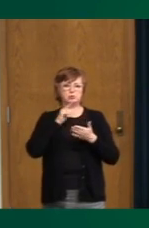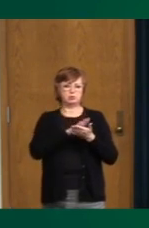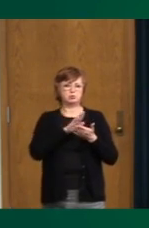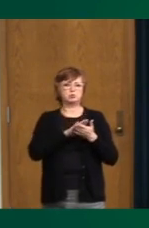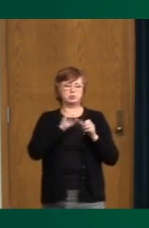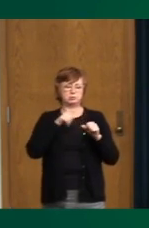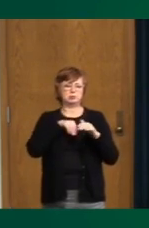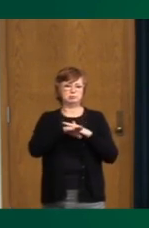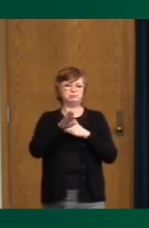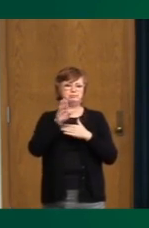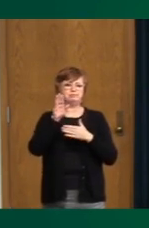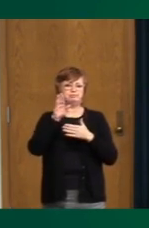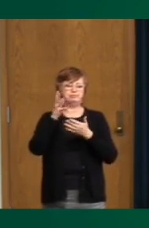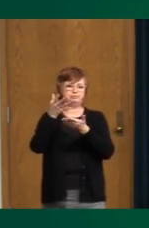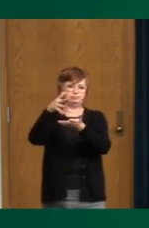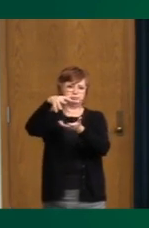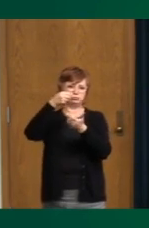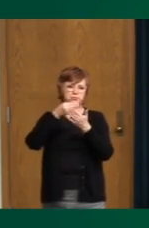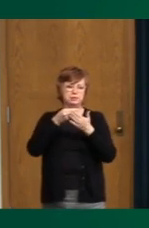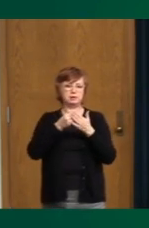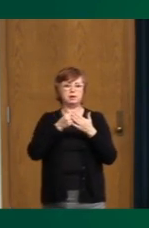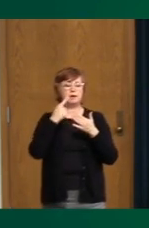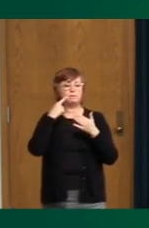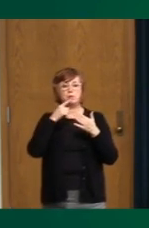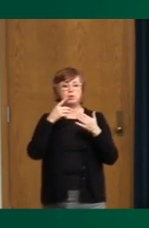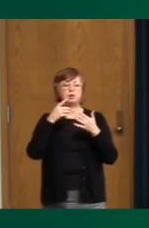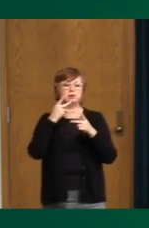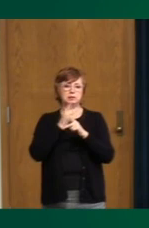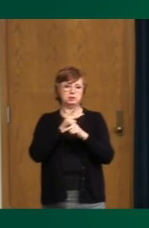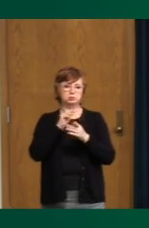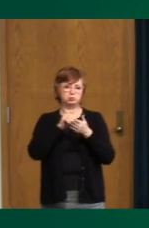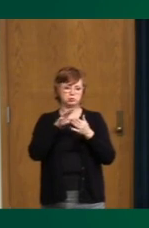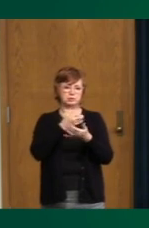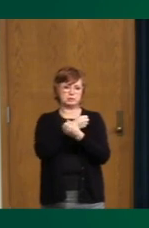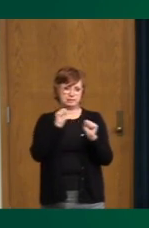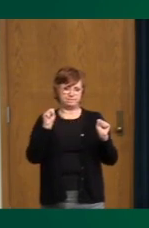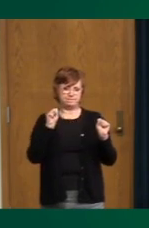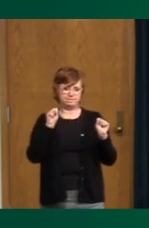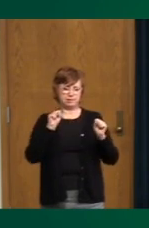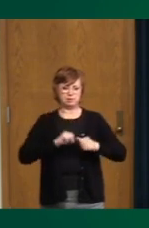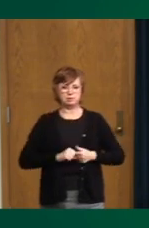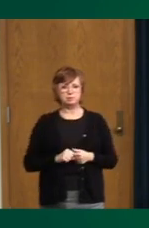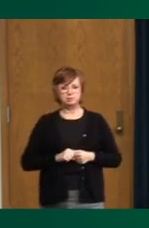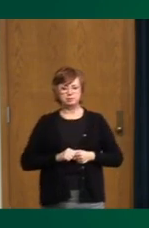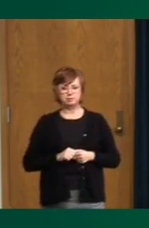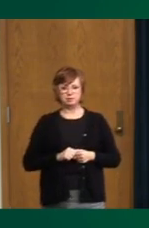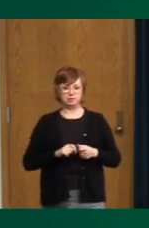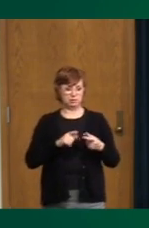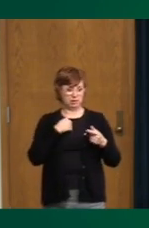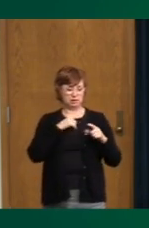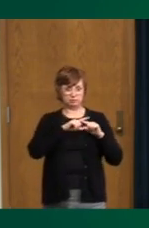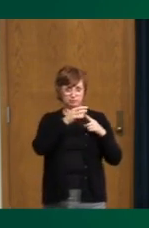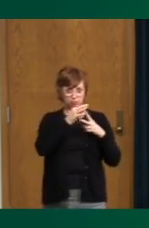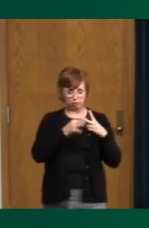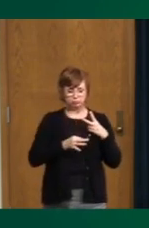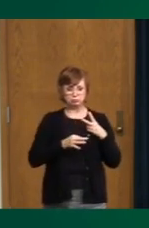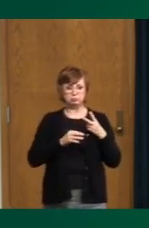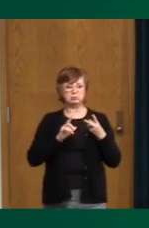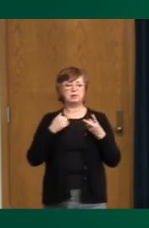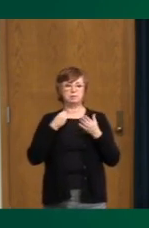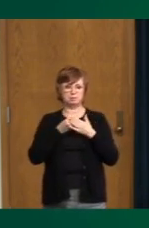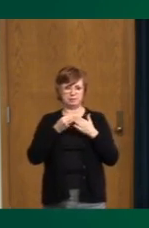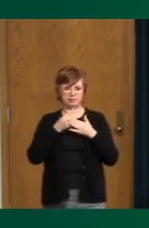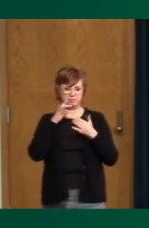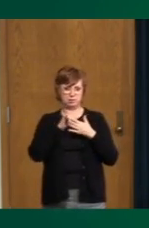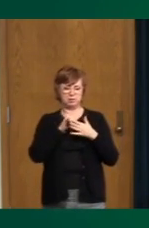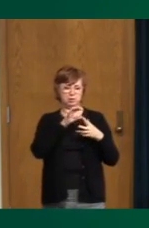access, to ensure that they can continue to offer the safest learning opportunity for our students. So they have options, they have funding to back up those options,